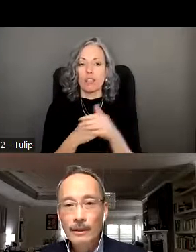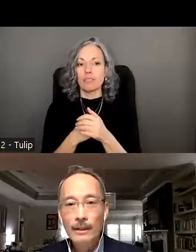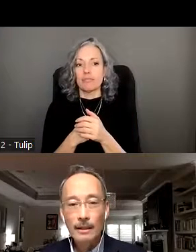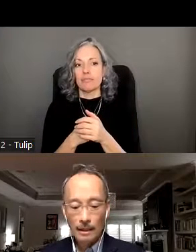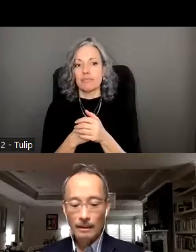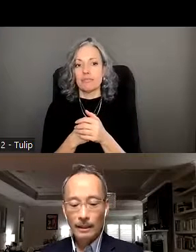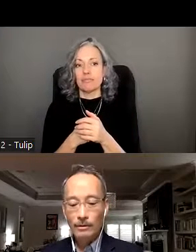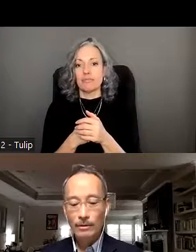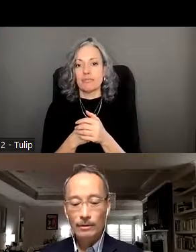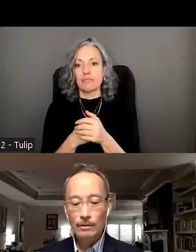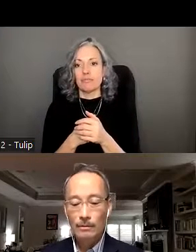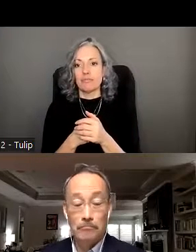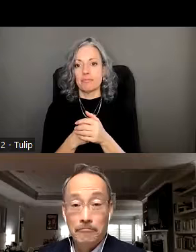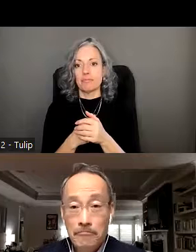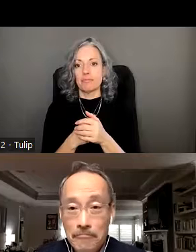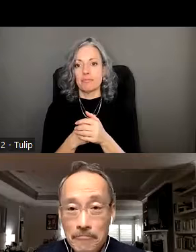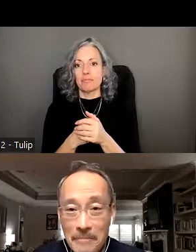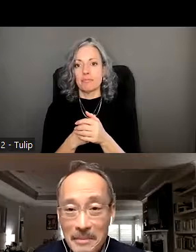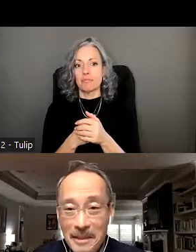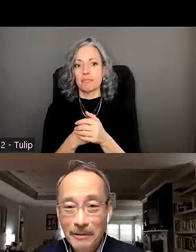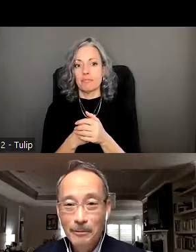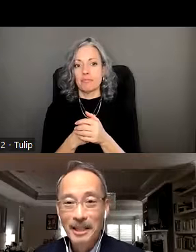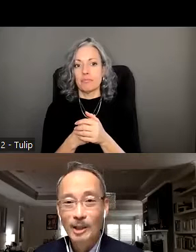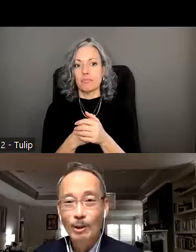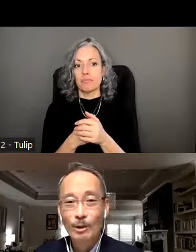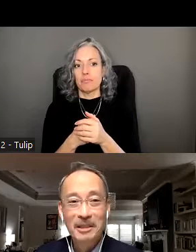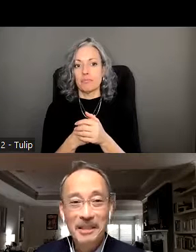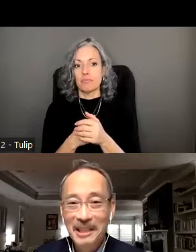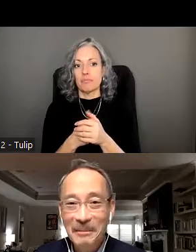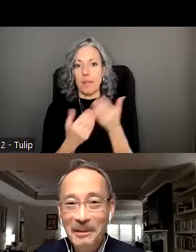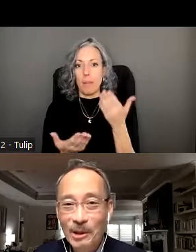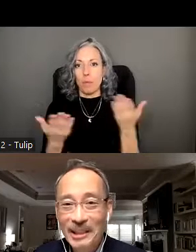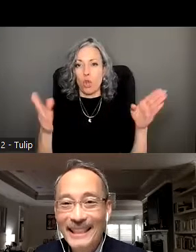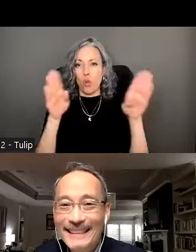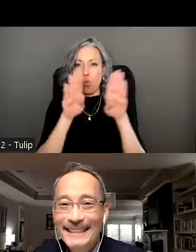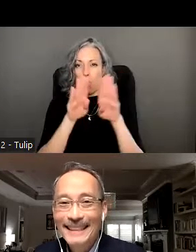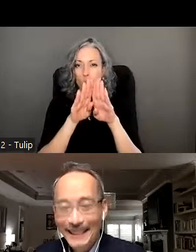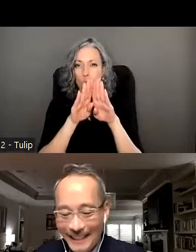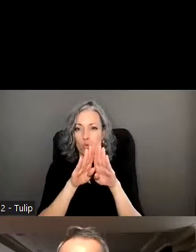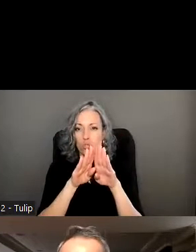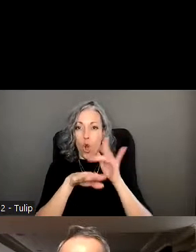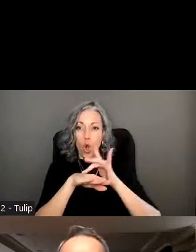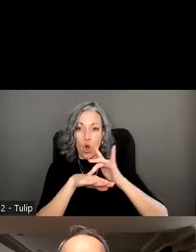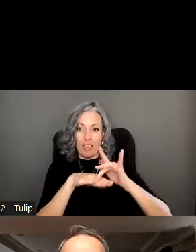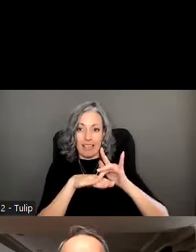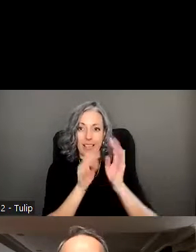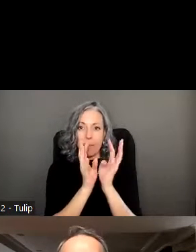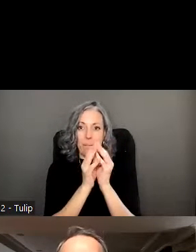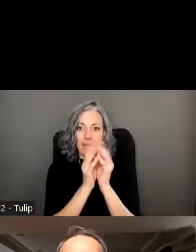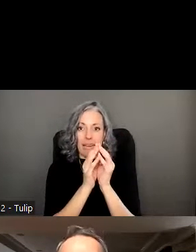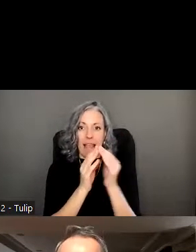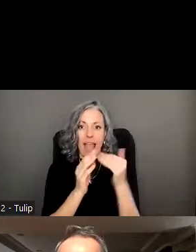So hearing none, I'd like to, maybe if we can close the meeting a little bit early. So we have a few